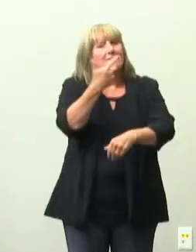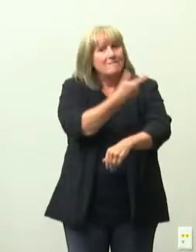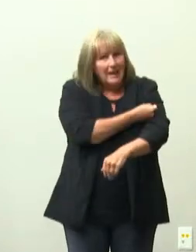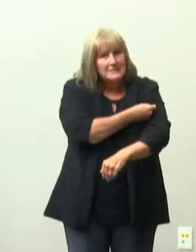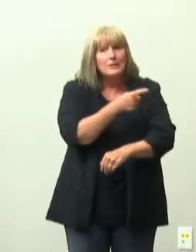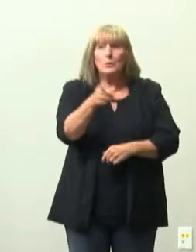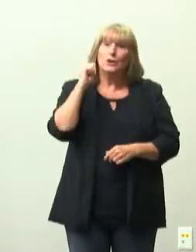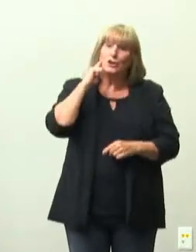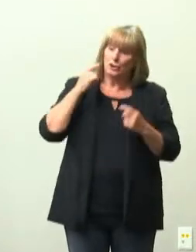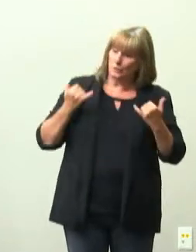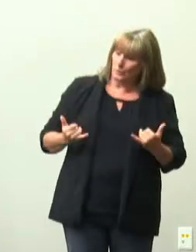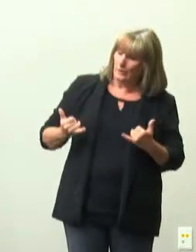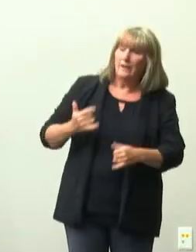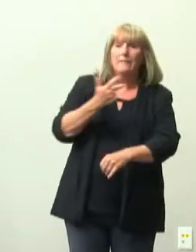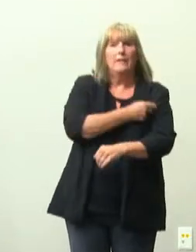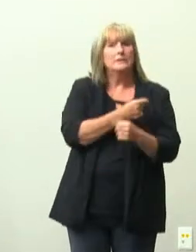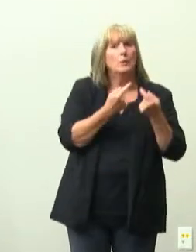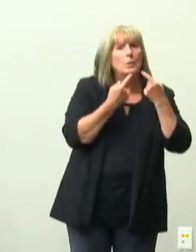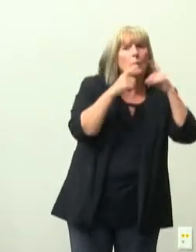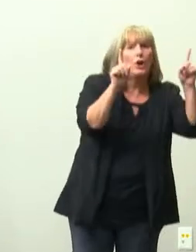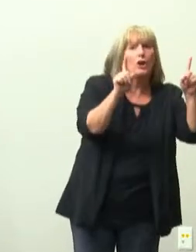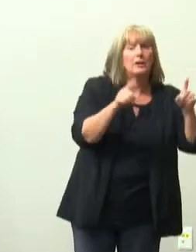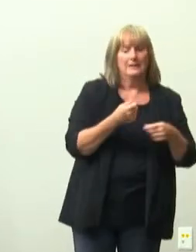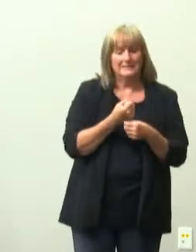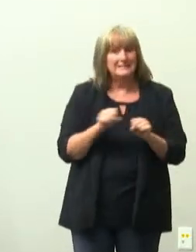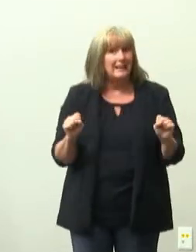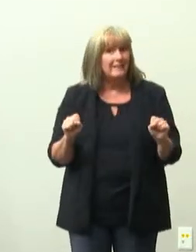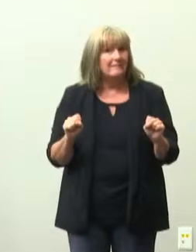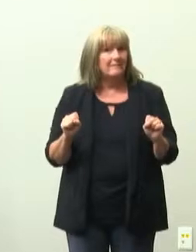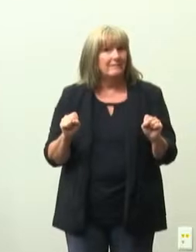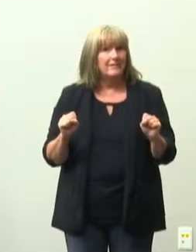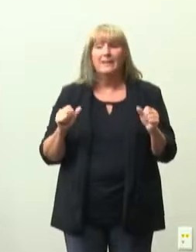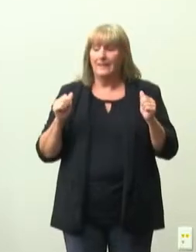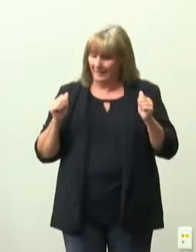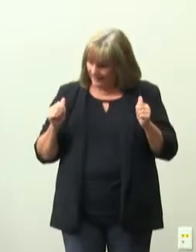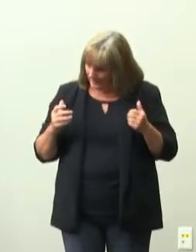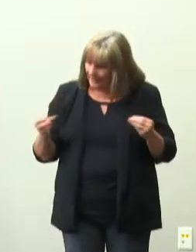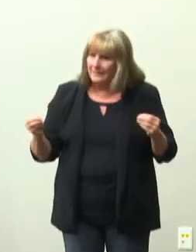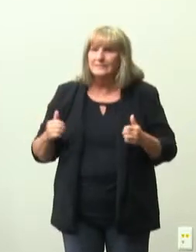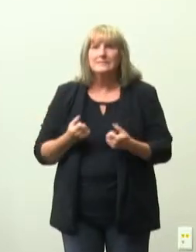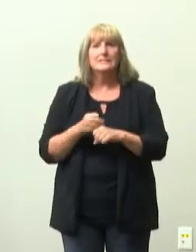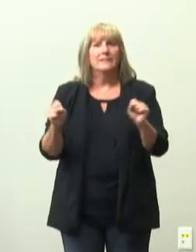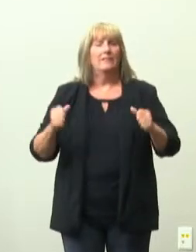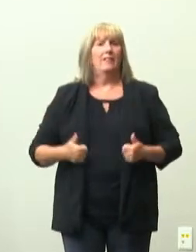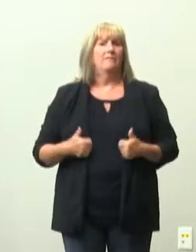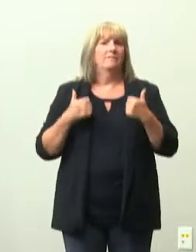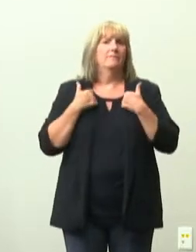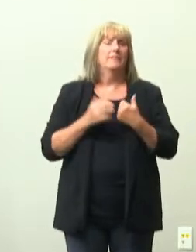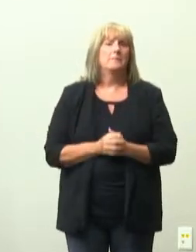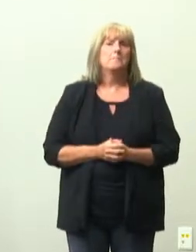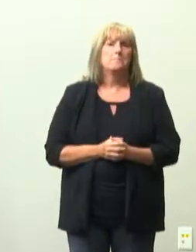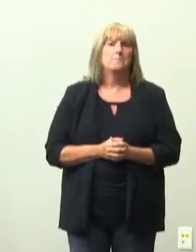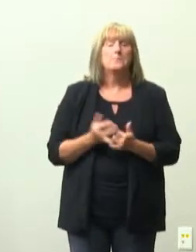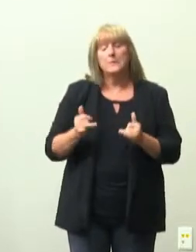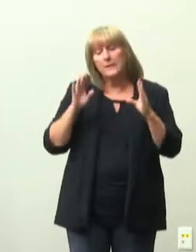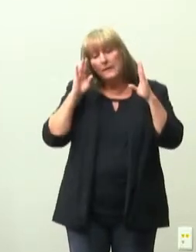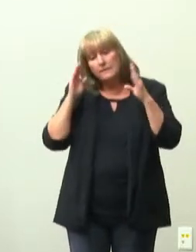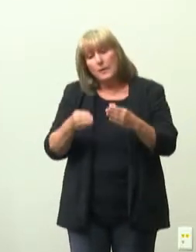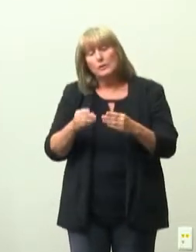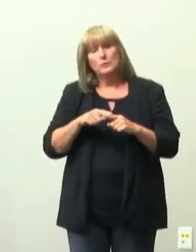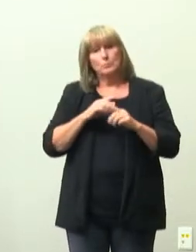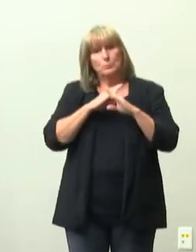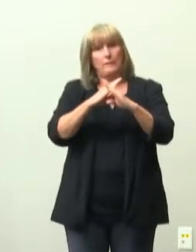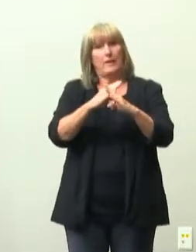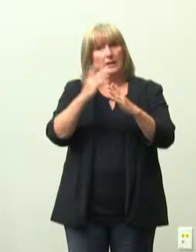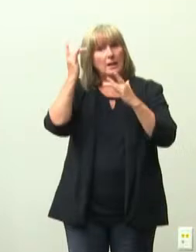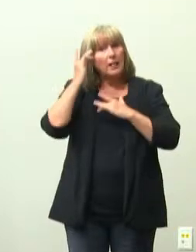here today, the vaccines work, they're safe, they're effective, and they save lives. As we focus on preventing